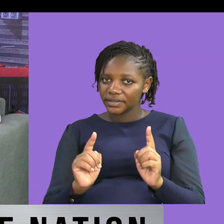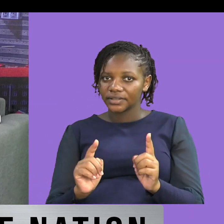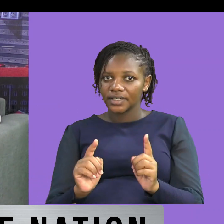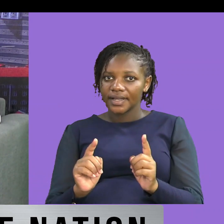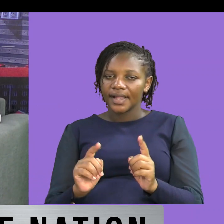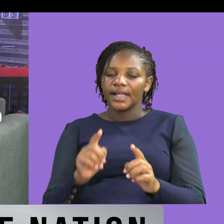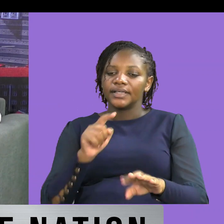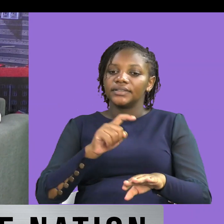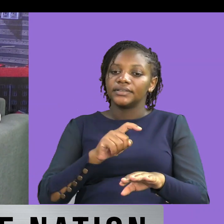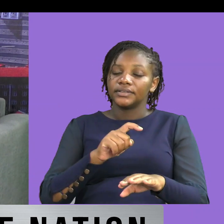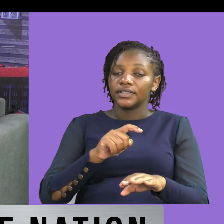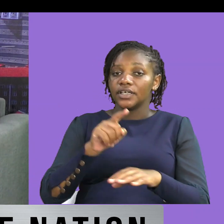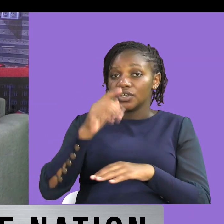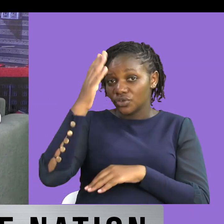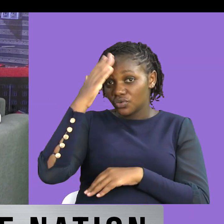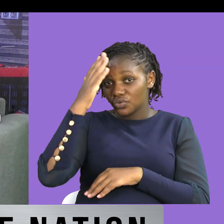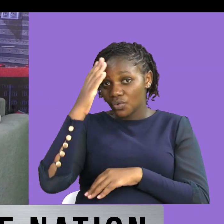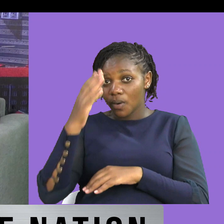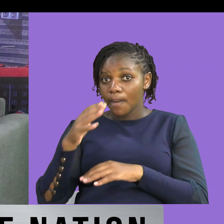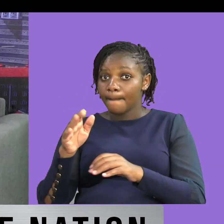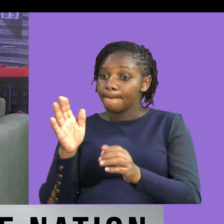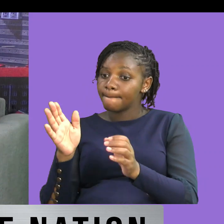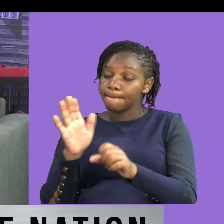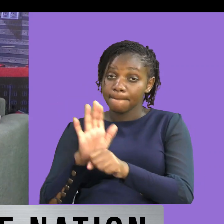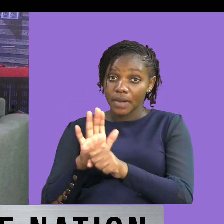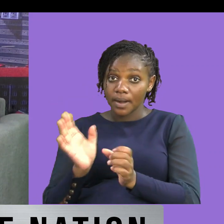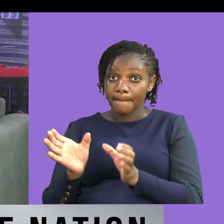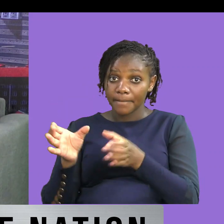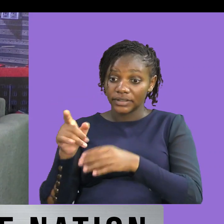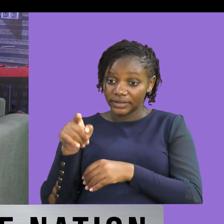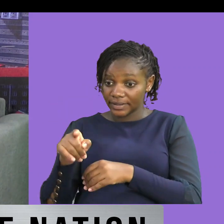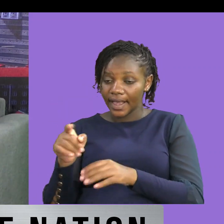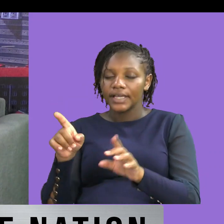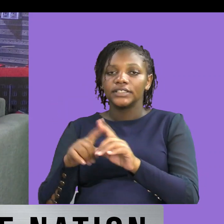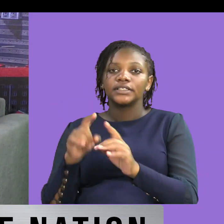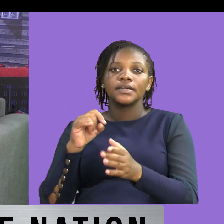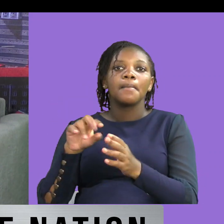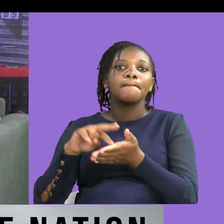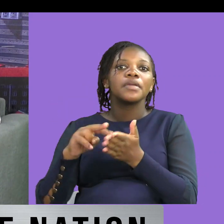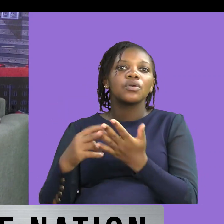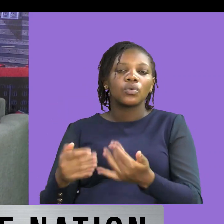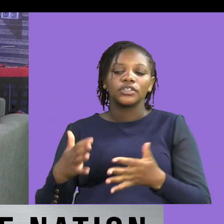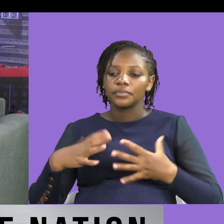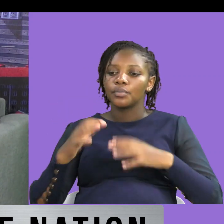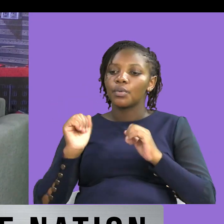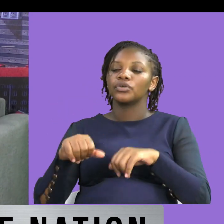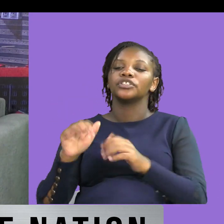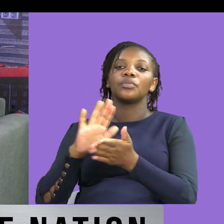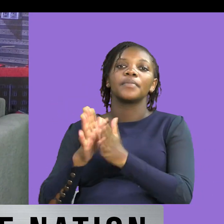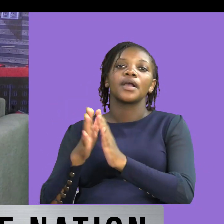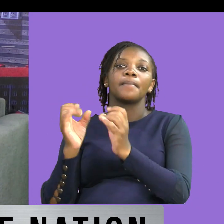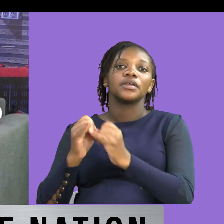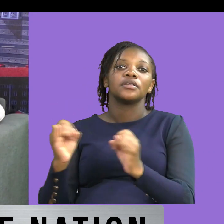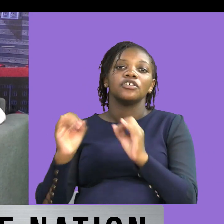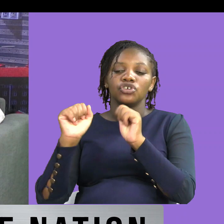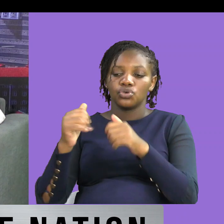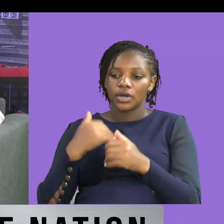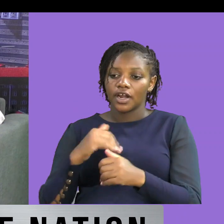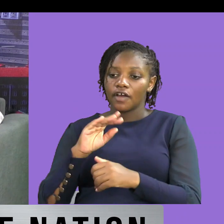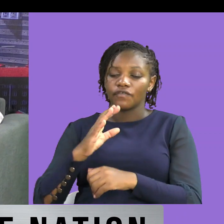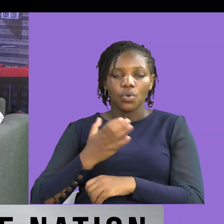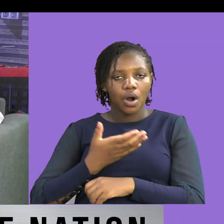now have a situation, and multipartyism is not just many parties, it's also people who can go independent. So you can have your own